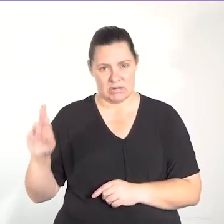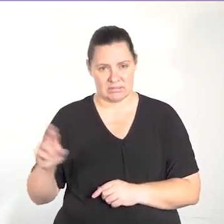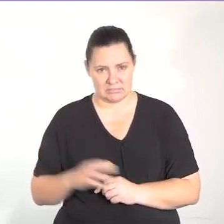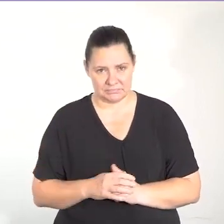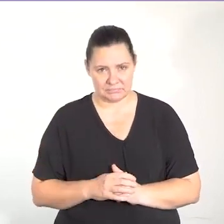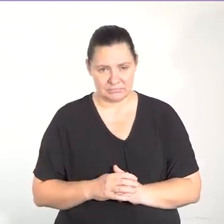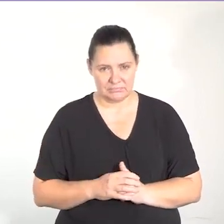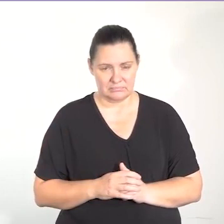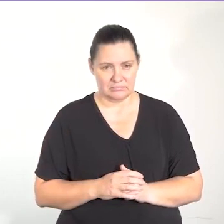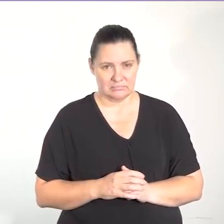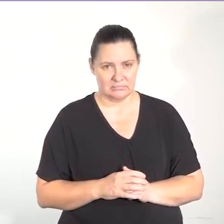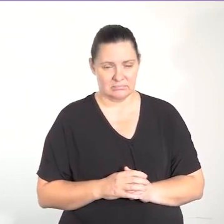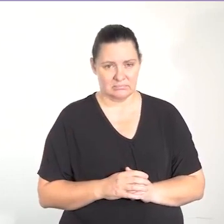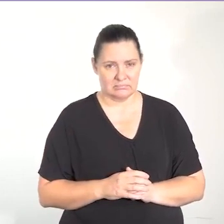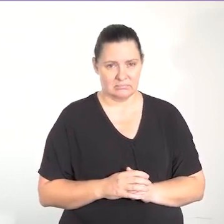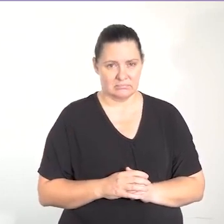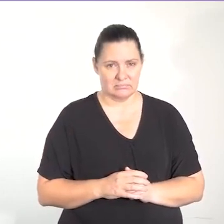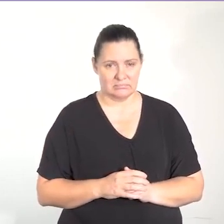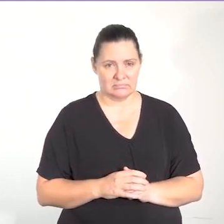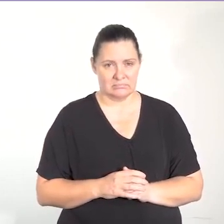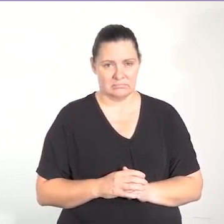14,500 rand.